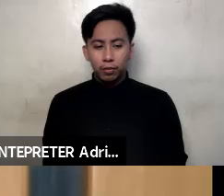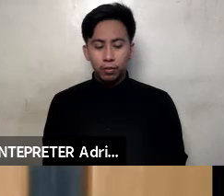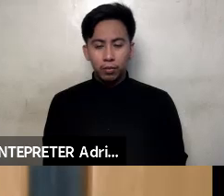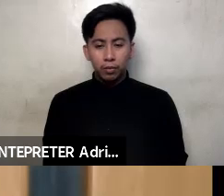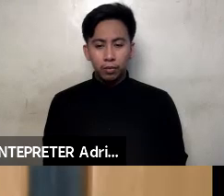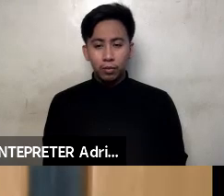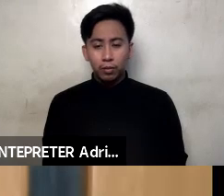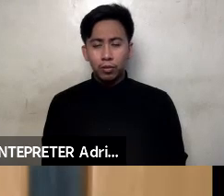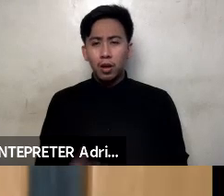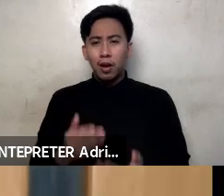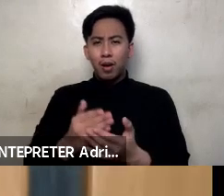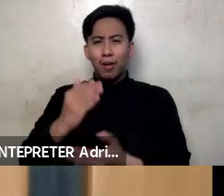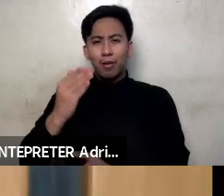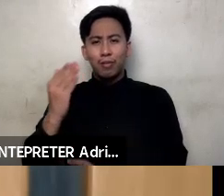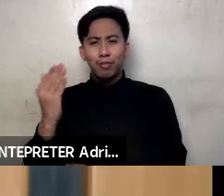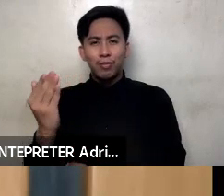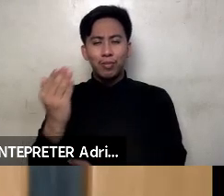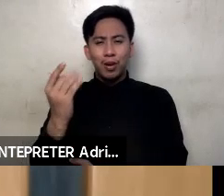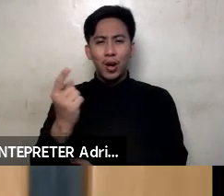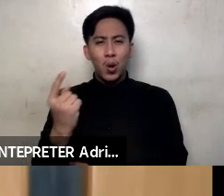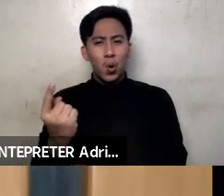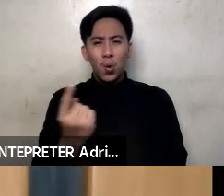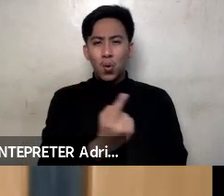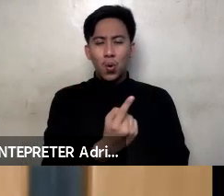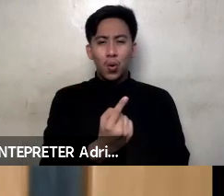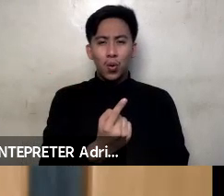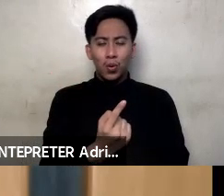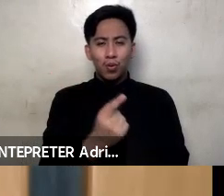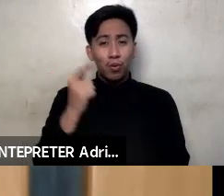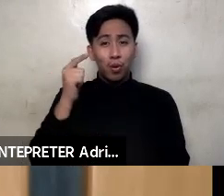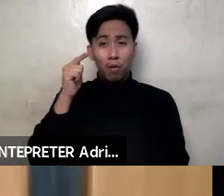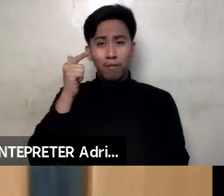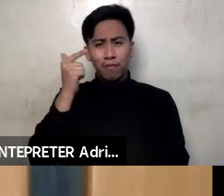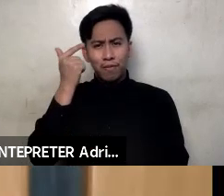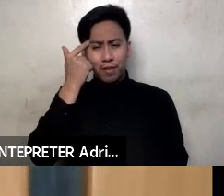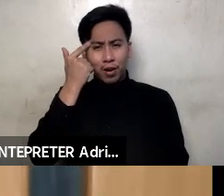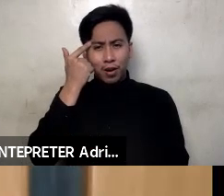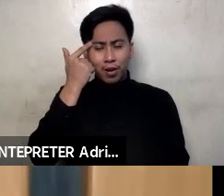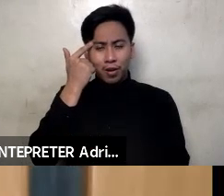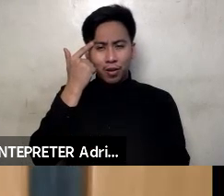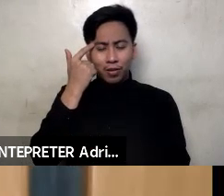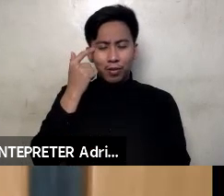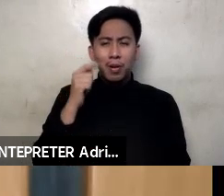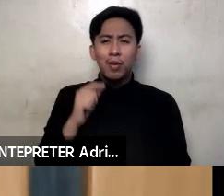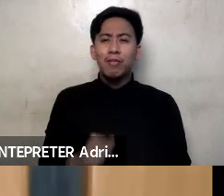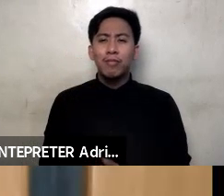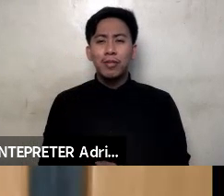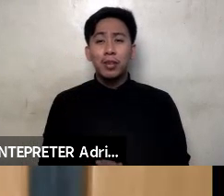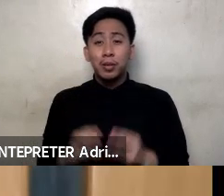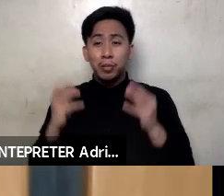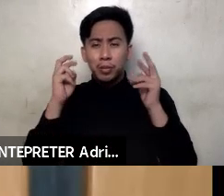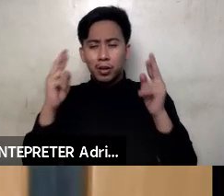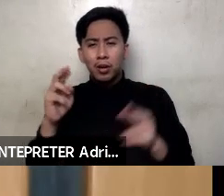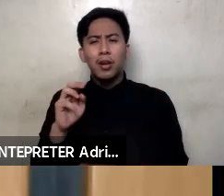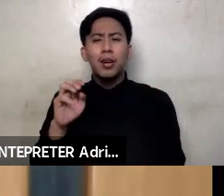Good morning, everyone, especially Governor Robert Oy of Zamboanga del Norte, Mayor Edgar